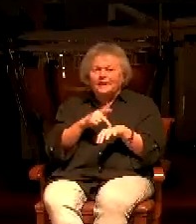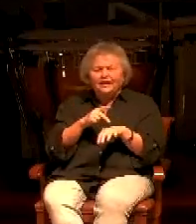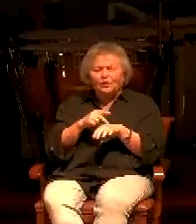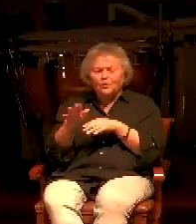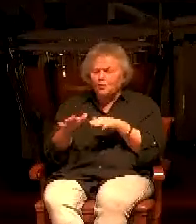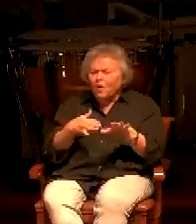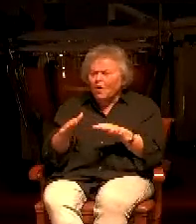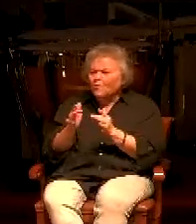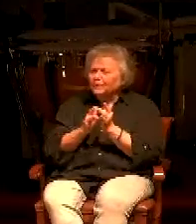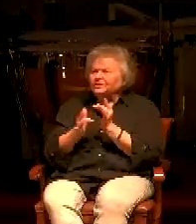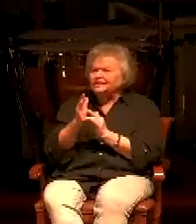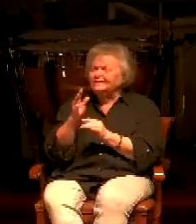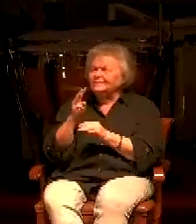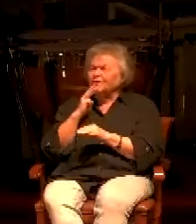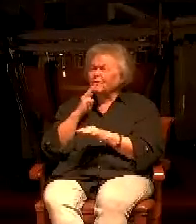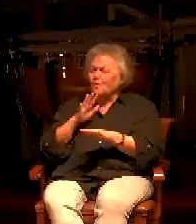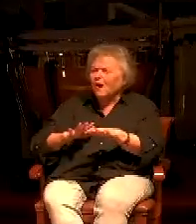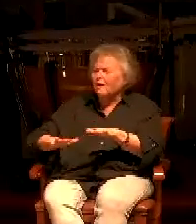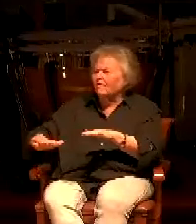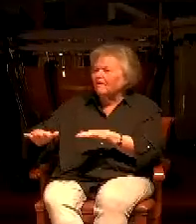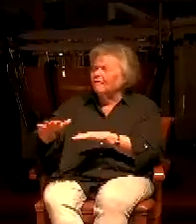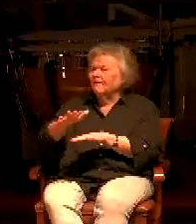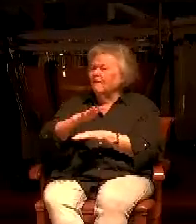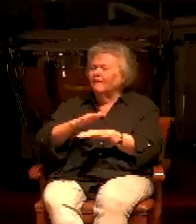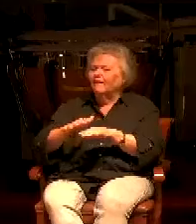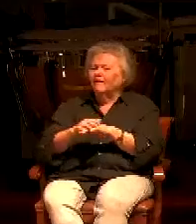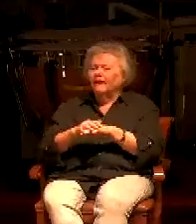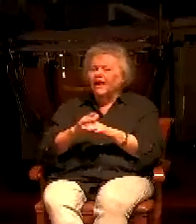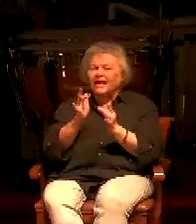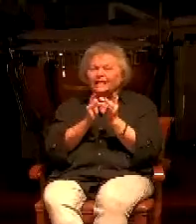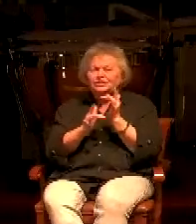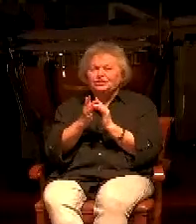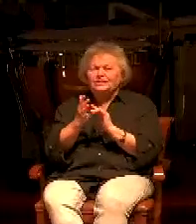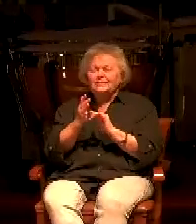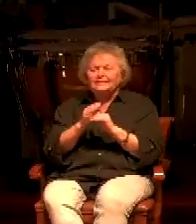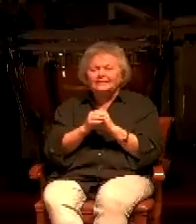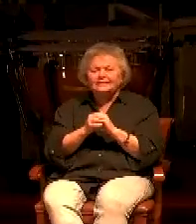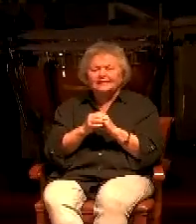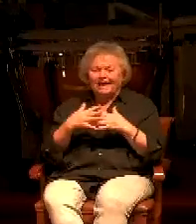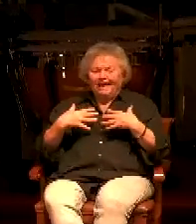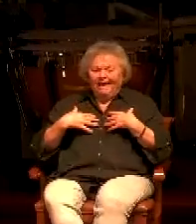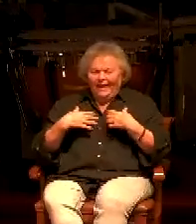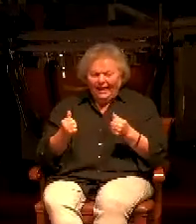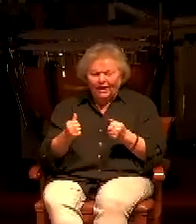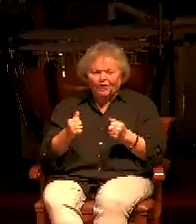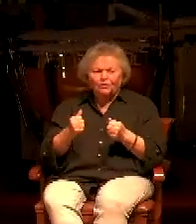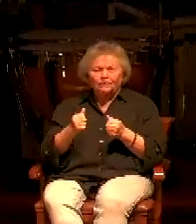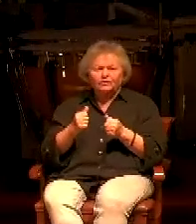was there. He watched Jesus cast the demons into the swine. What a waste of barbecue.